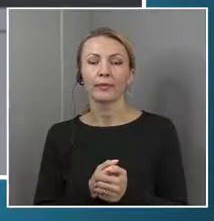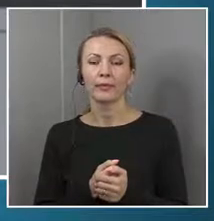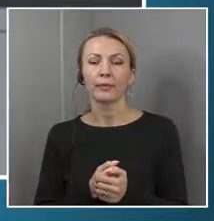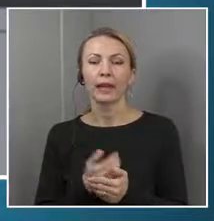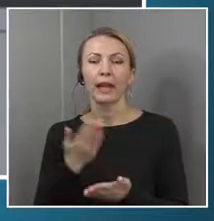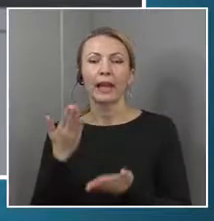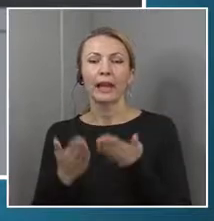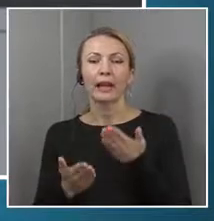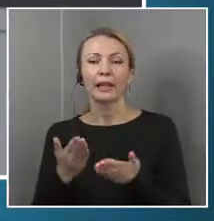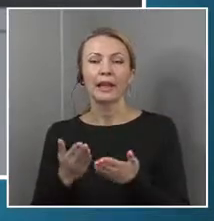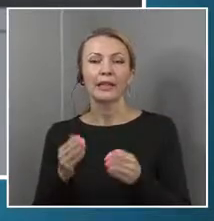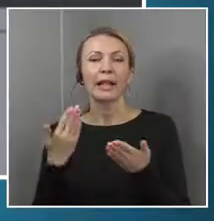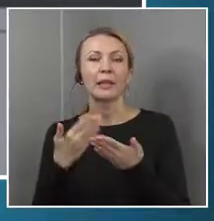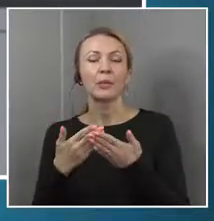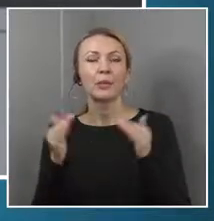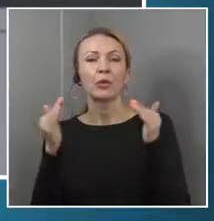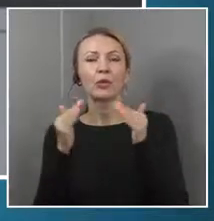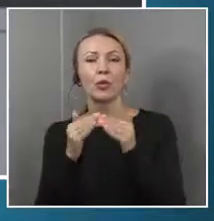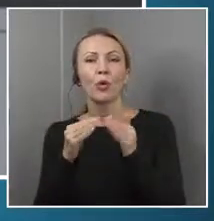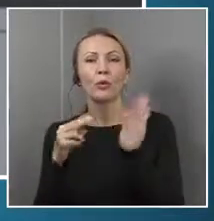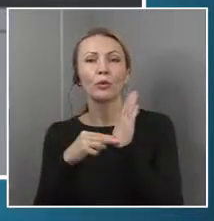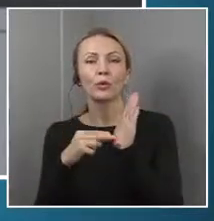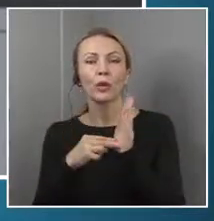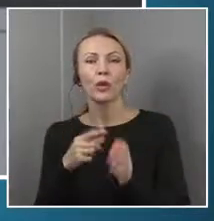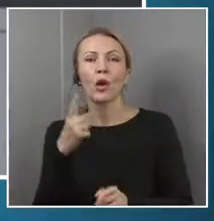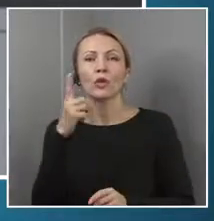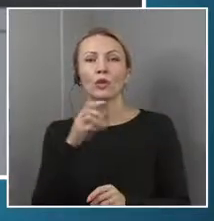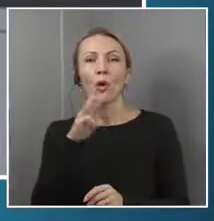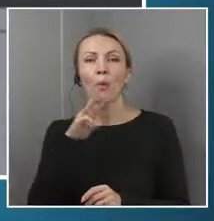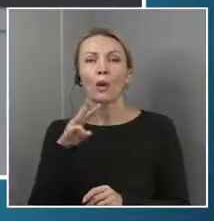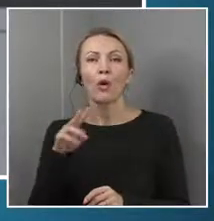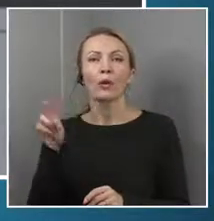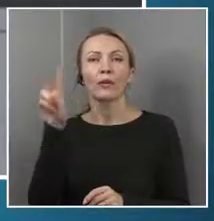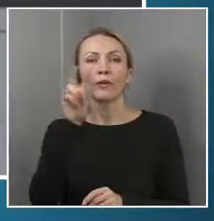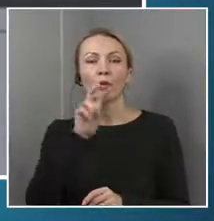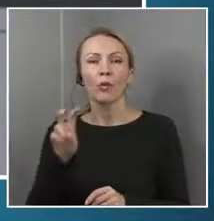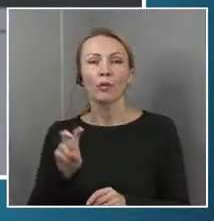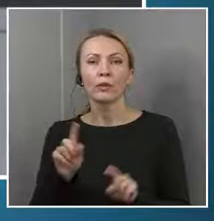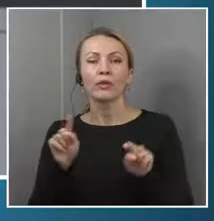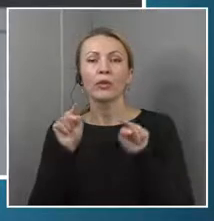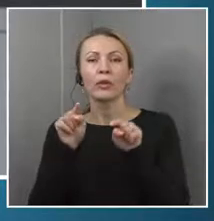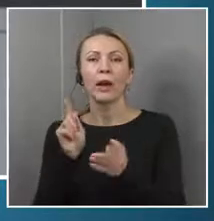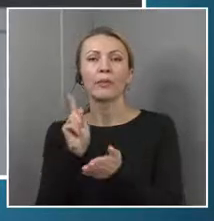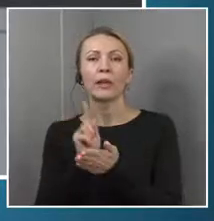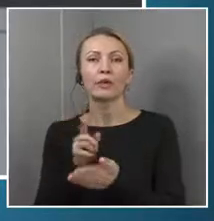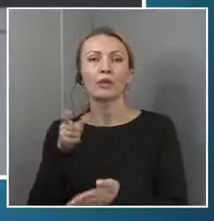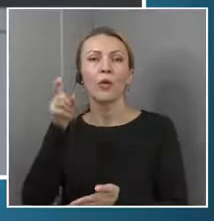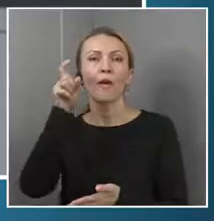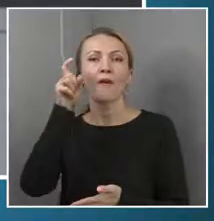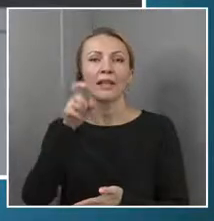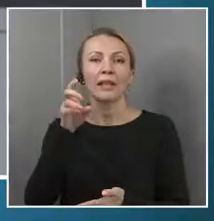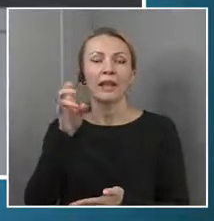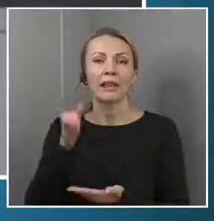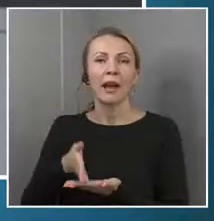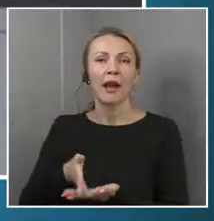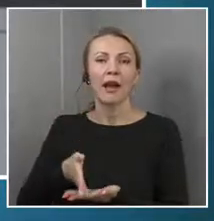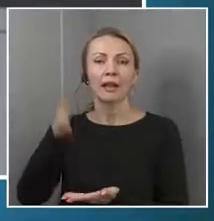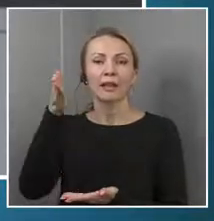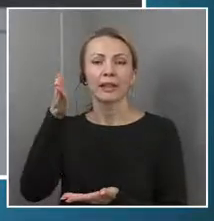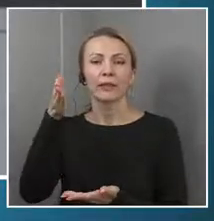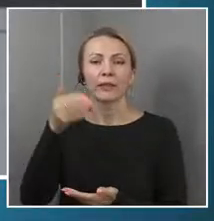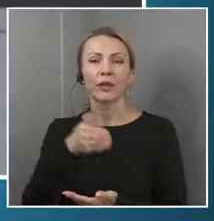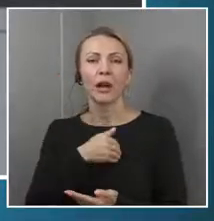your real estate property costs 100 million? What should you put on your walls there? And it takes